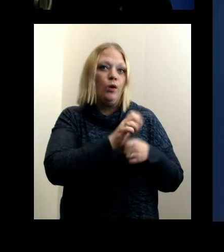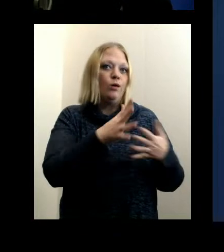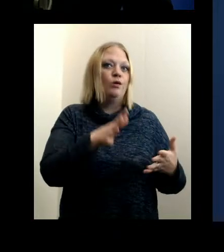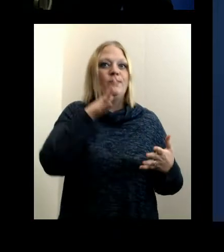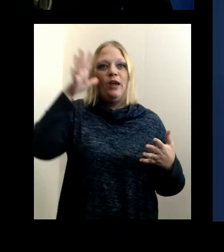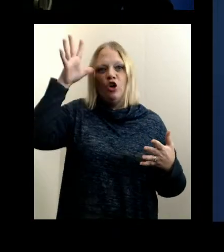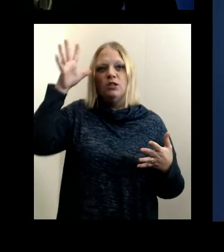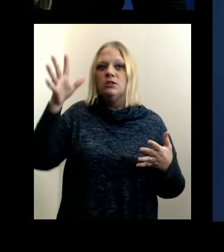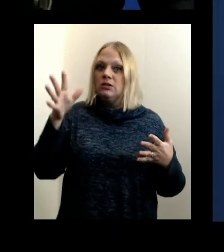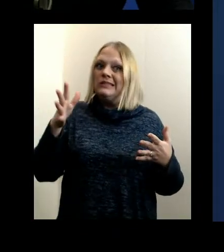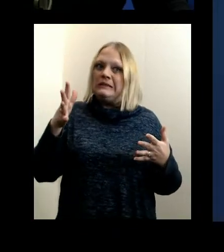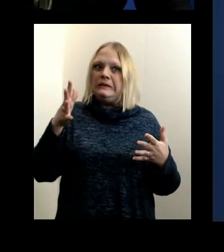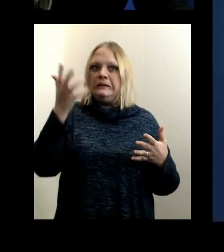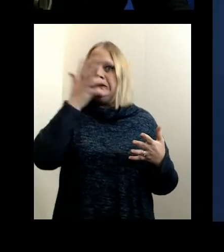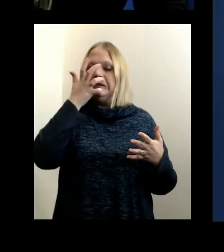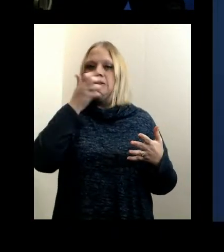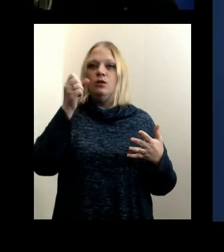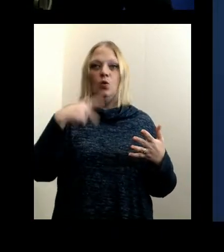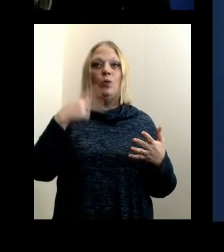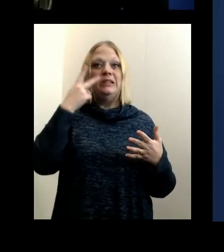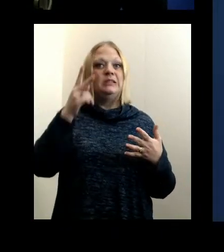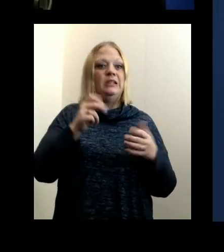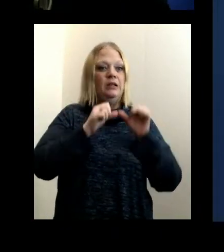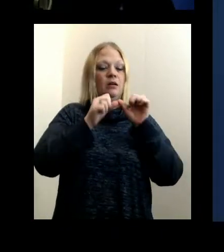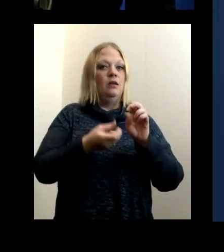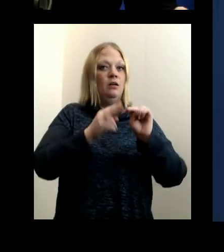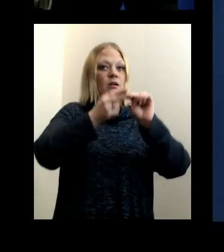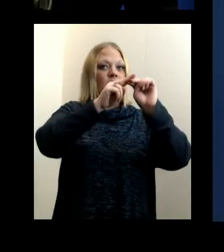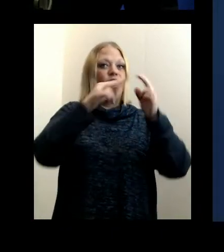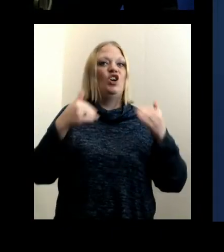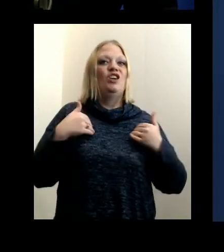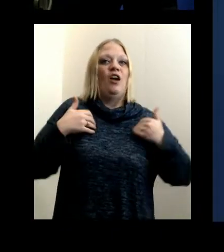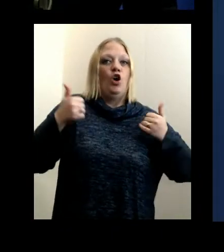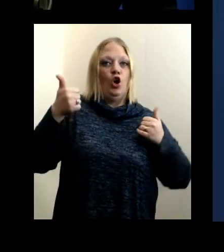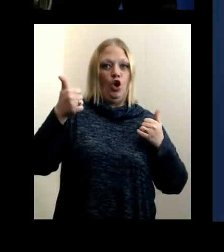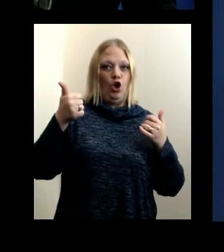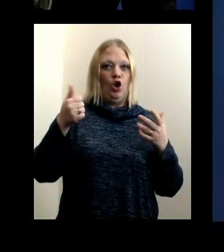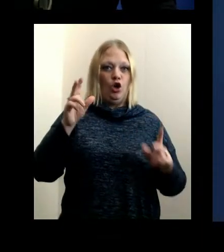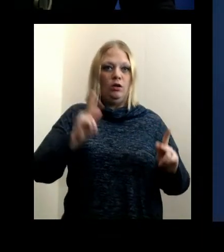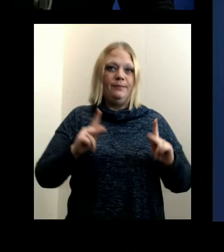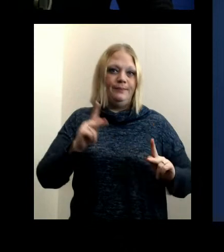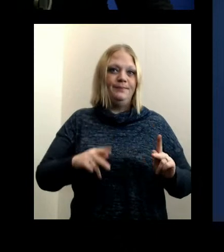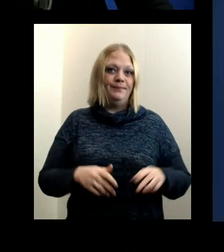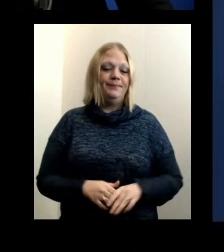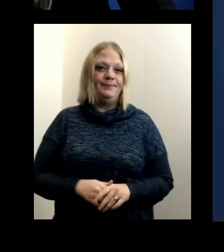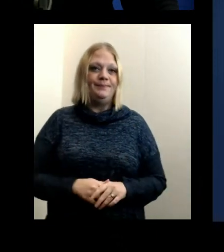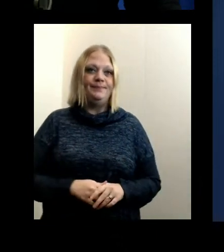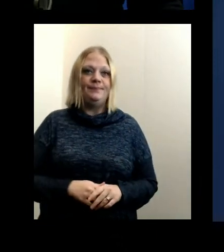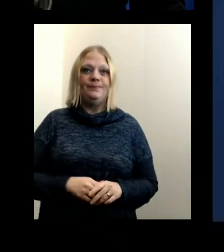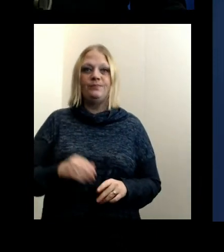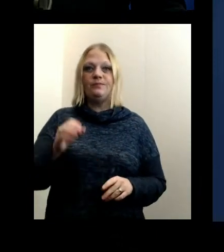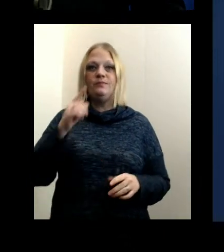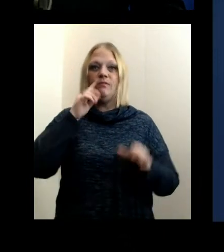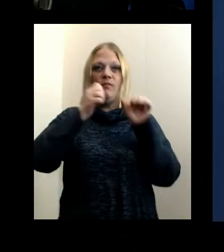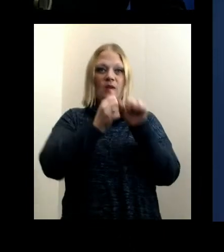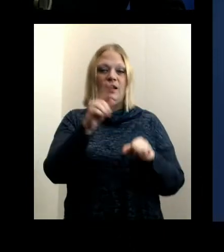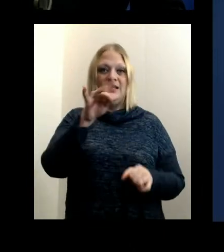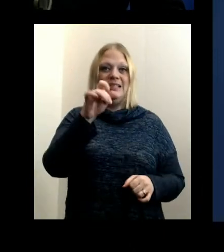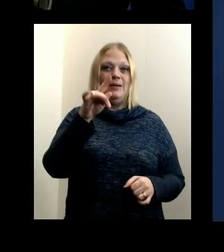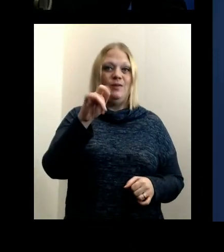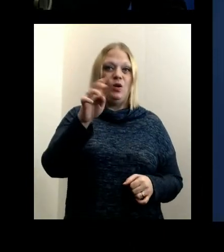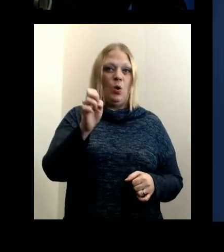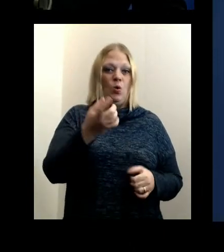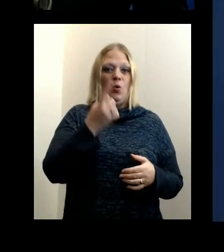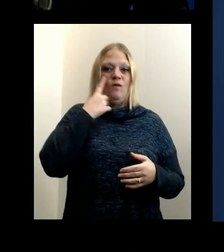So we do see, unfortunately, continued growth in the younger age categories with new cases. And then COVID cases by zip code, week ending